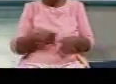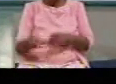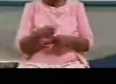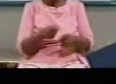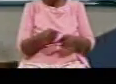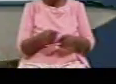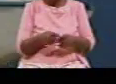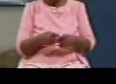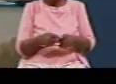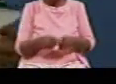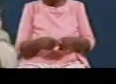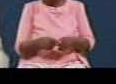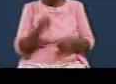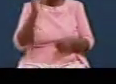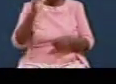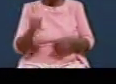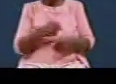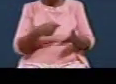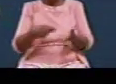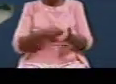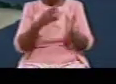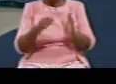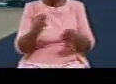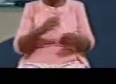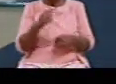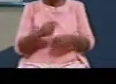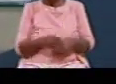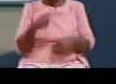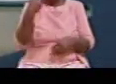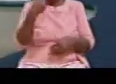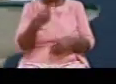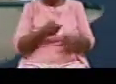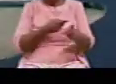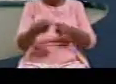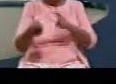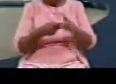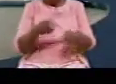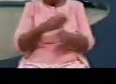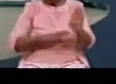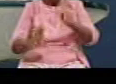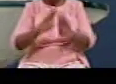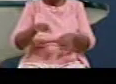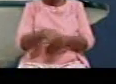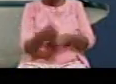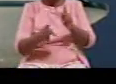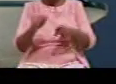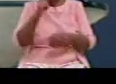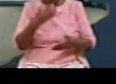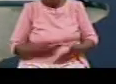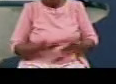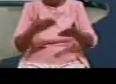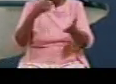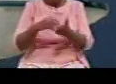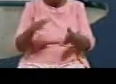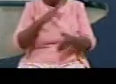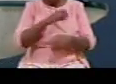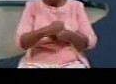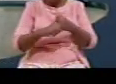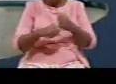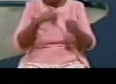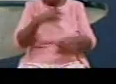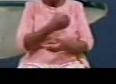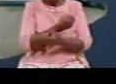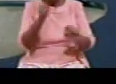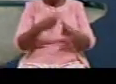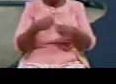and those pastors who torment other people, they're not born again. The people who tormented me when I was in the primary school